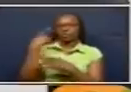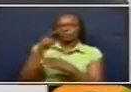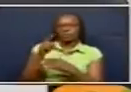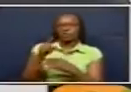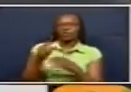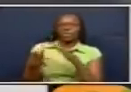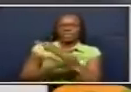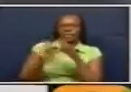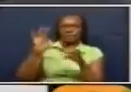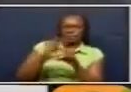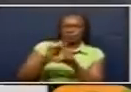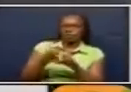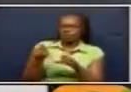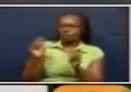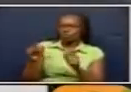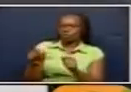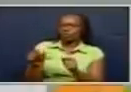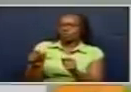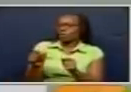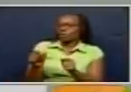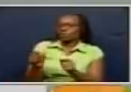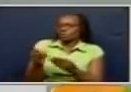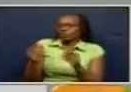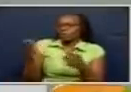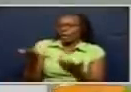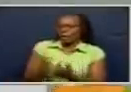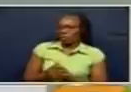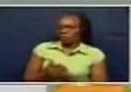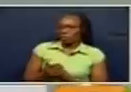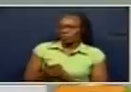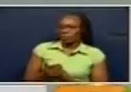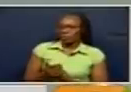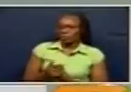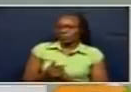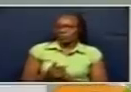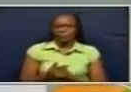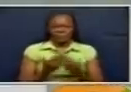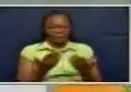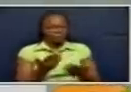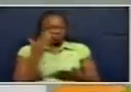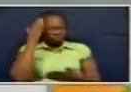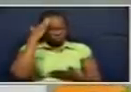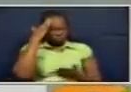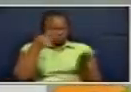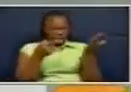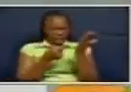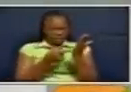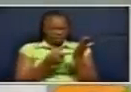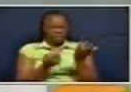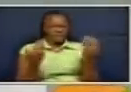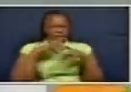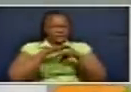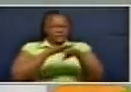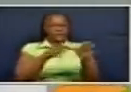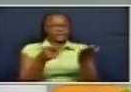staffing. How can you allay those fears given the technology that's in place? And this technology is an integrated technology, as